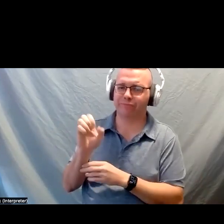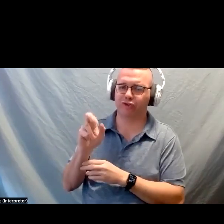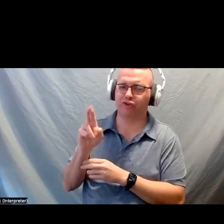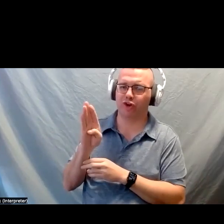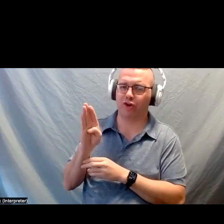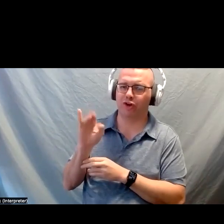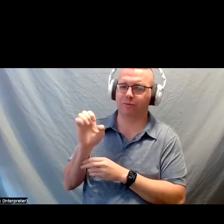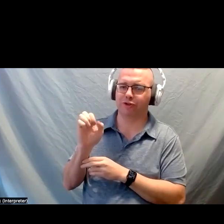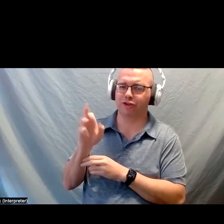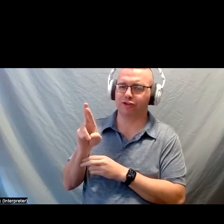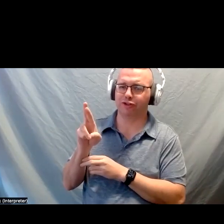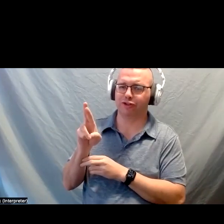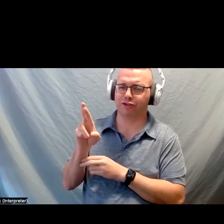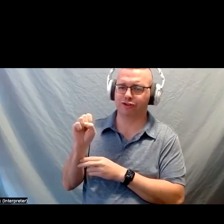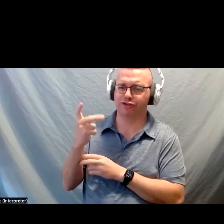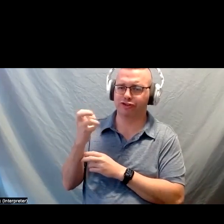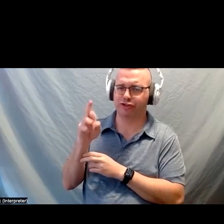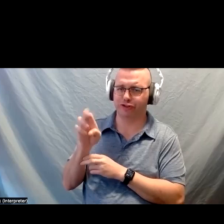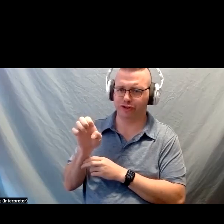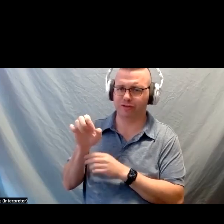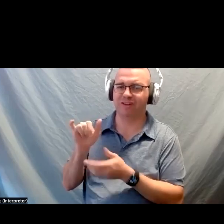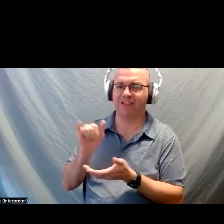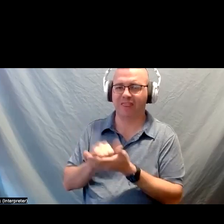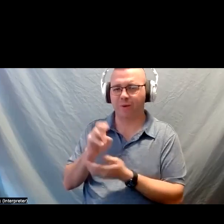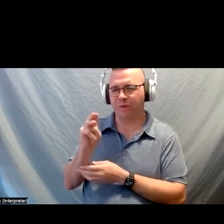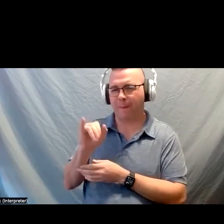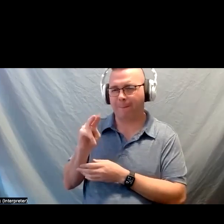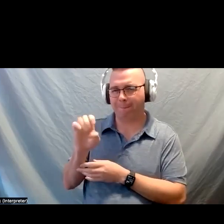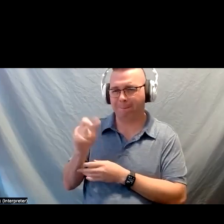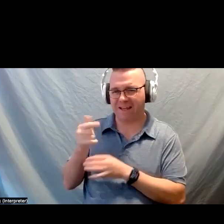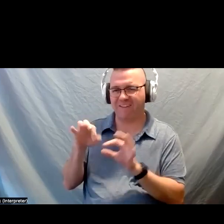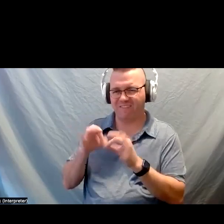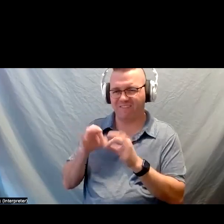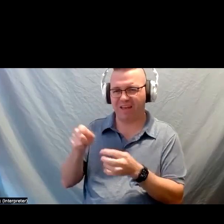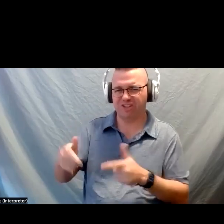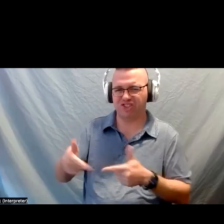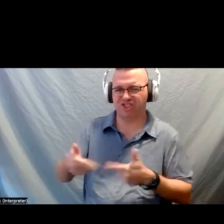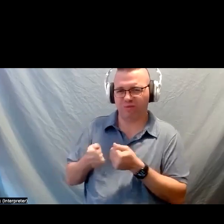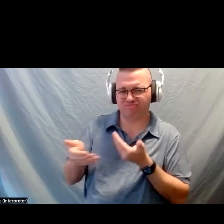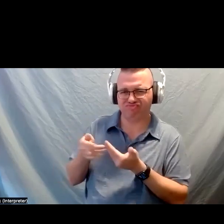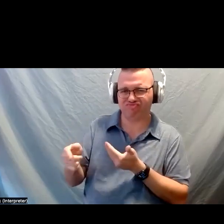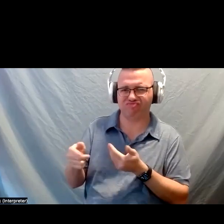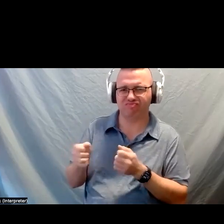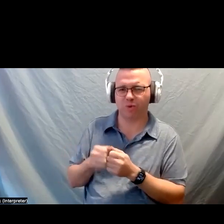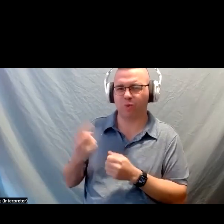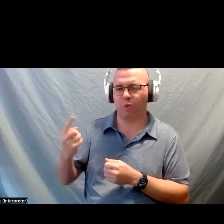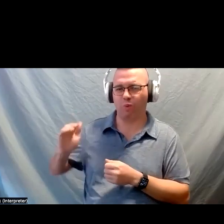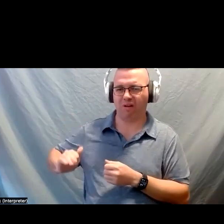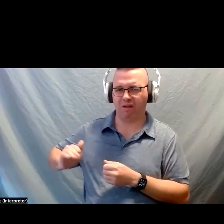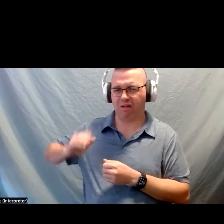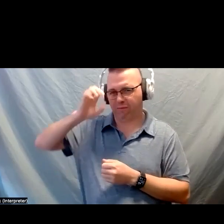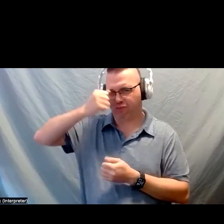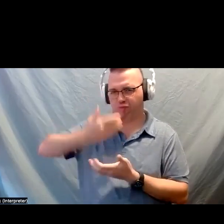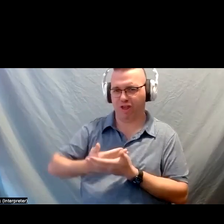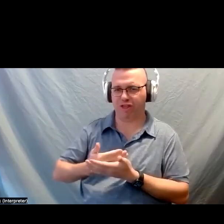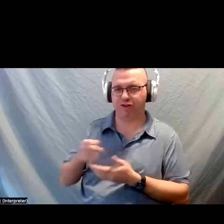England, to a mining family, again, this time with her little baby brother. So she was very much in loco parentis,